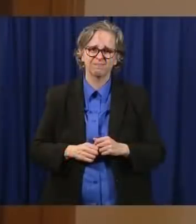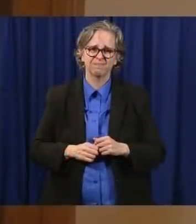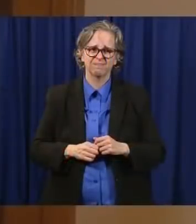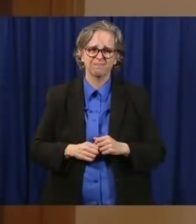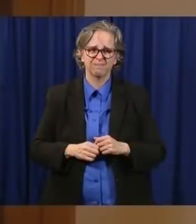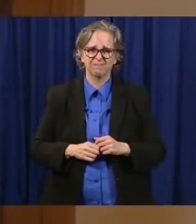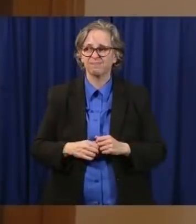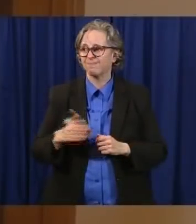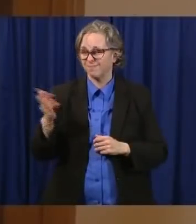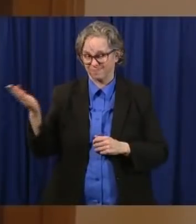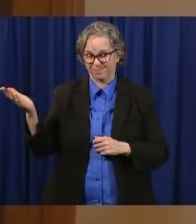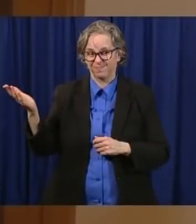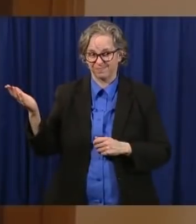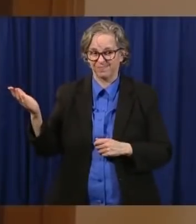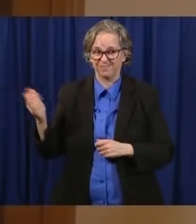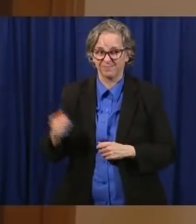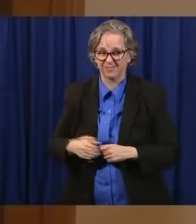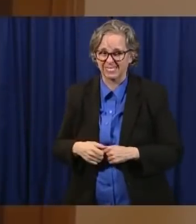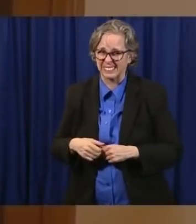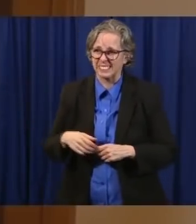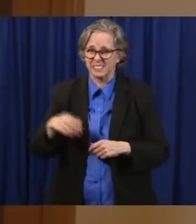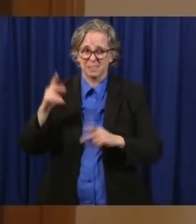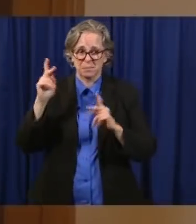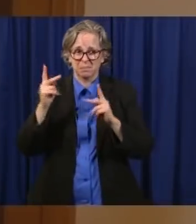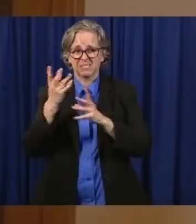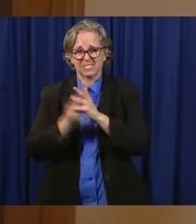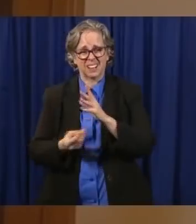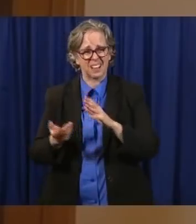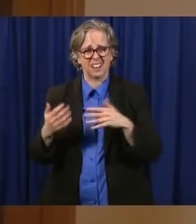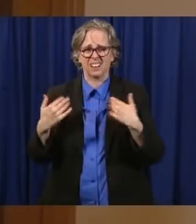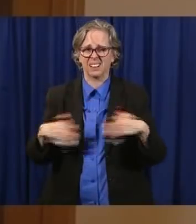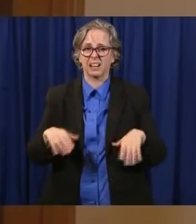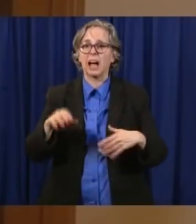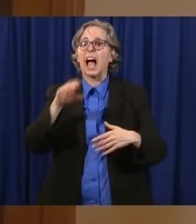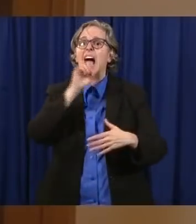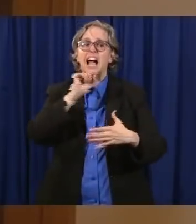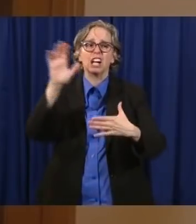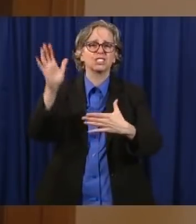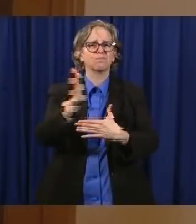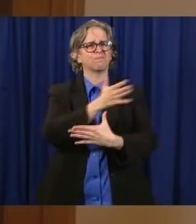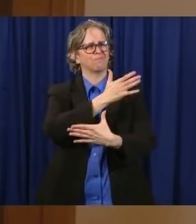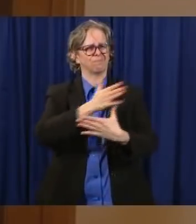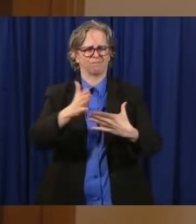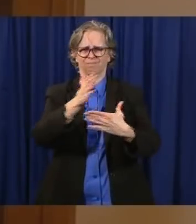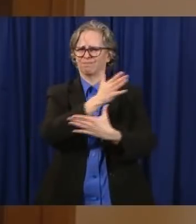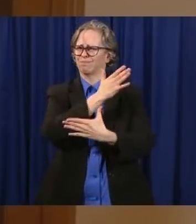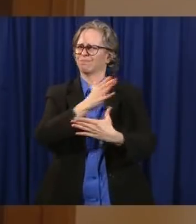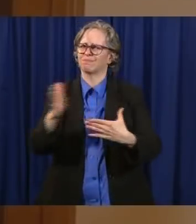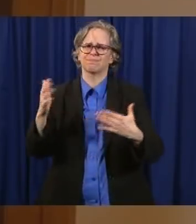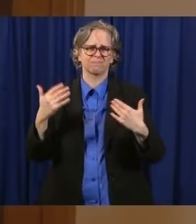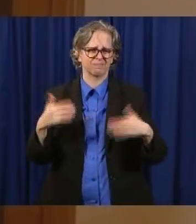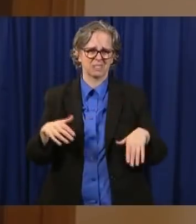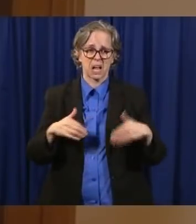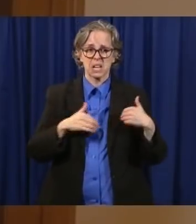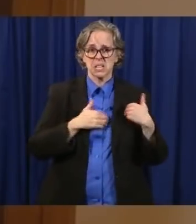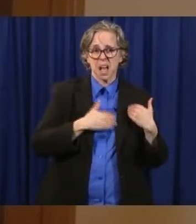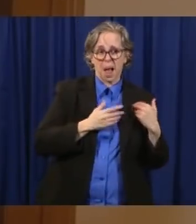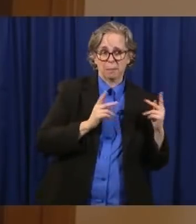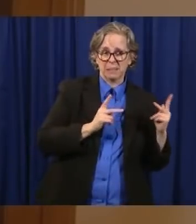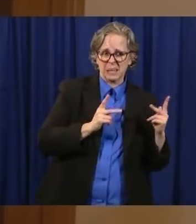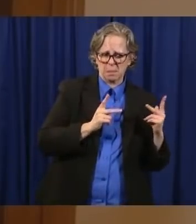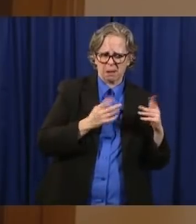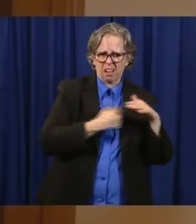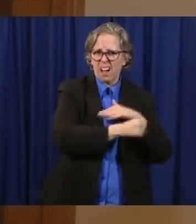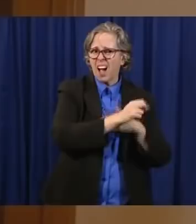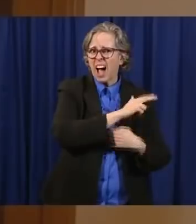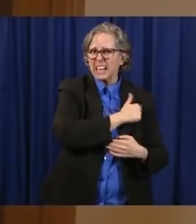are definitely, we're seeing this in all age ranges. We're definitely seeing people, very young people, hospitalized now